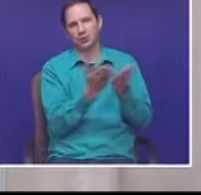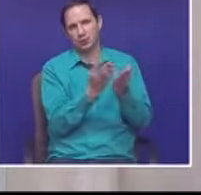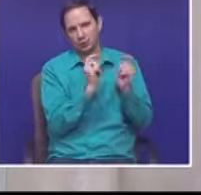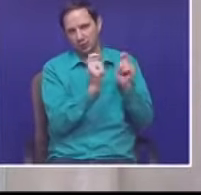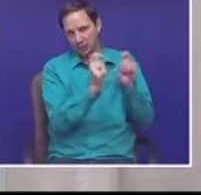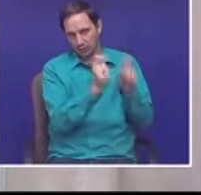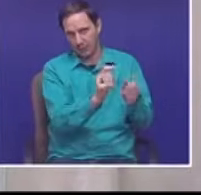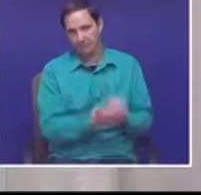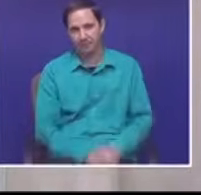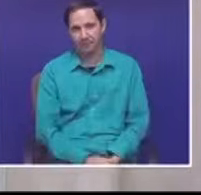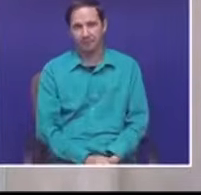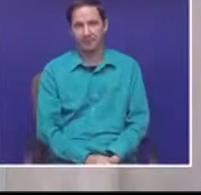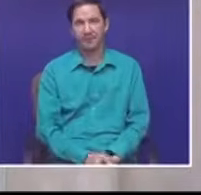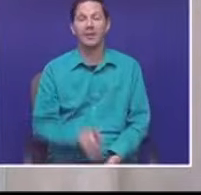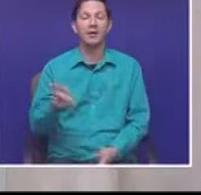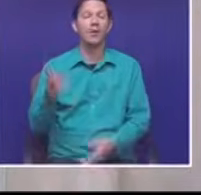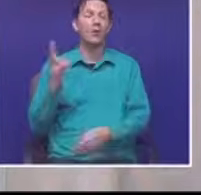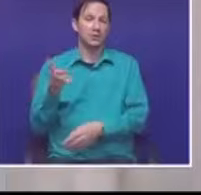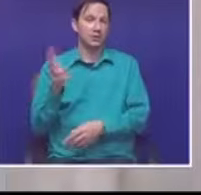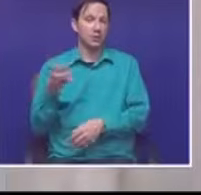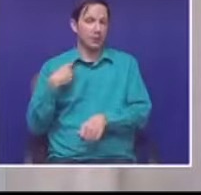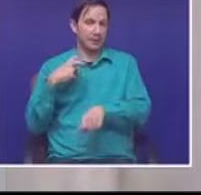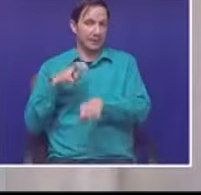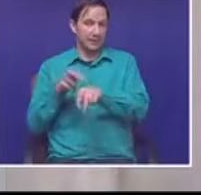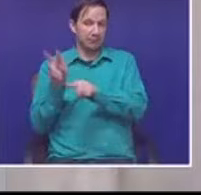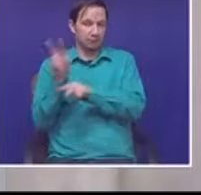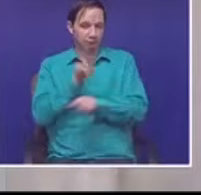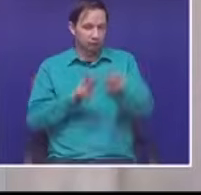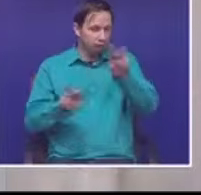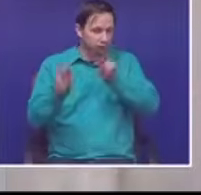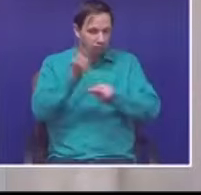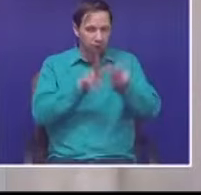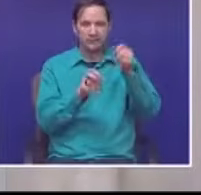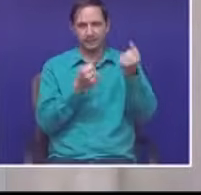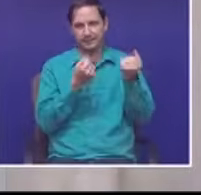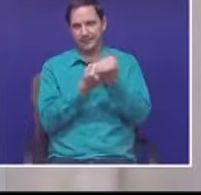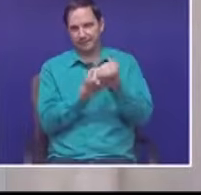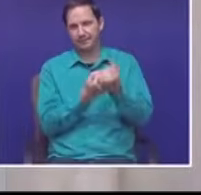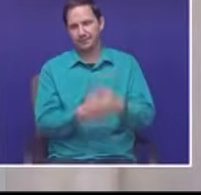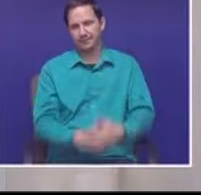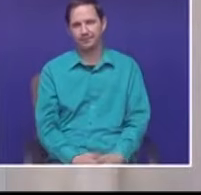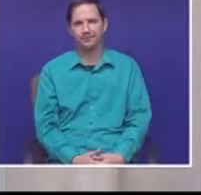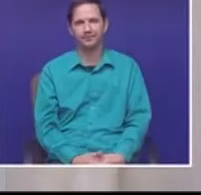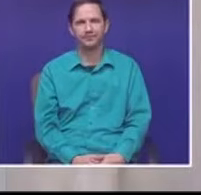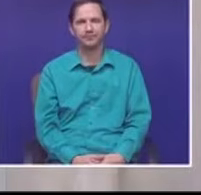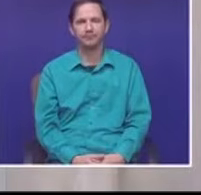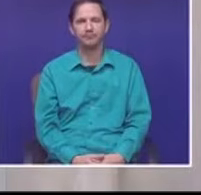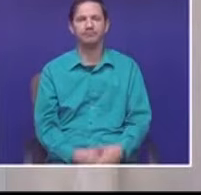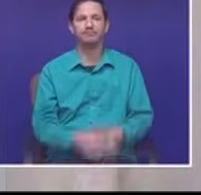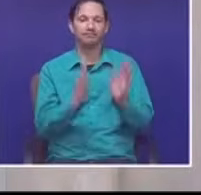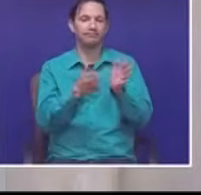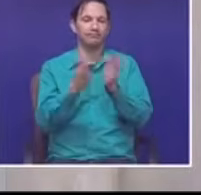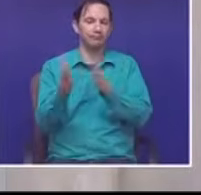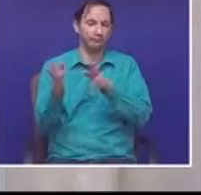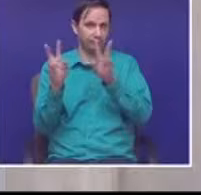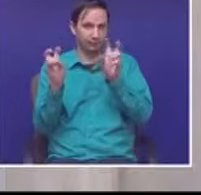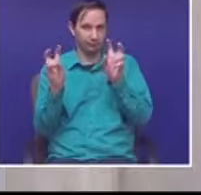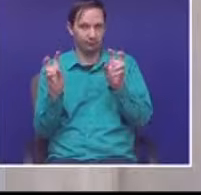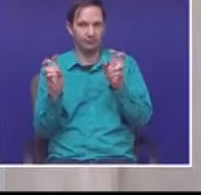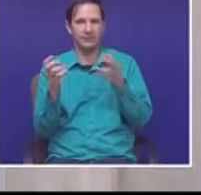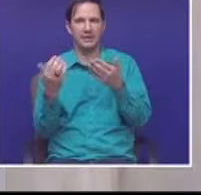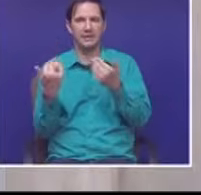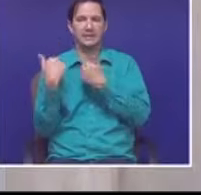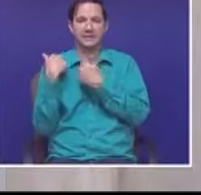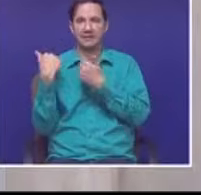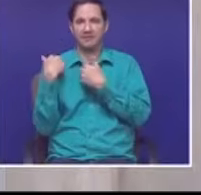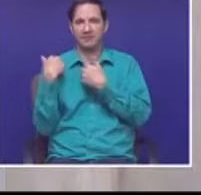responsible for monitoring and supporting our provinces. In relation to the safe and reliable access, the department is